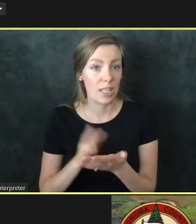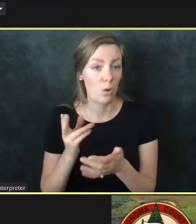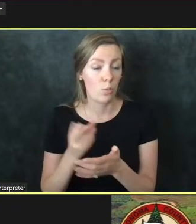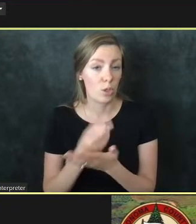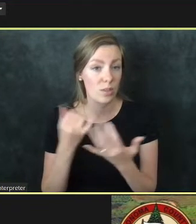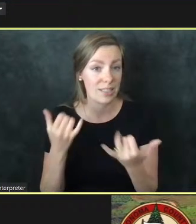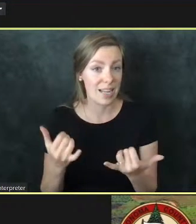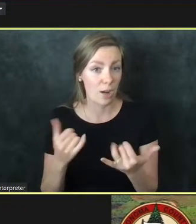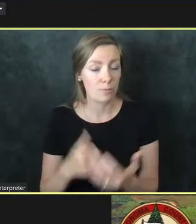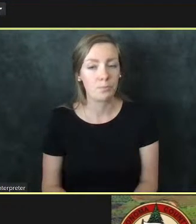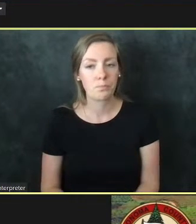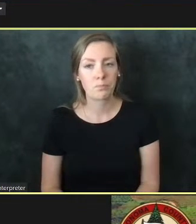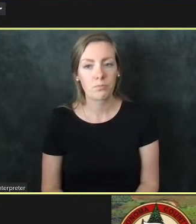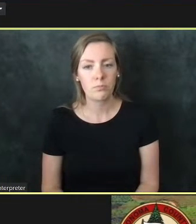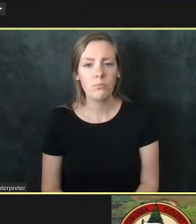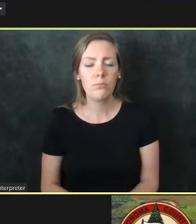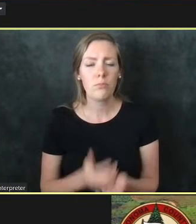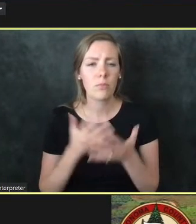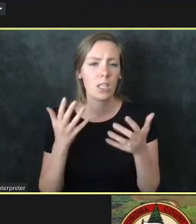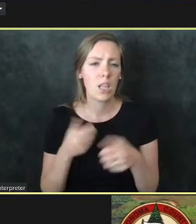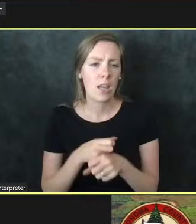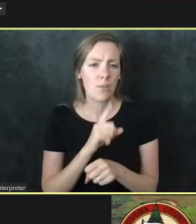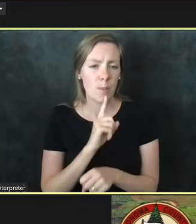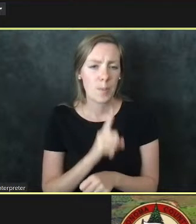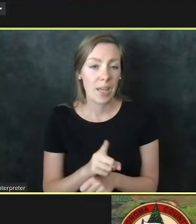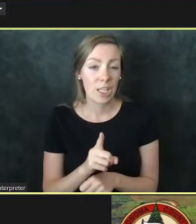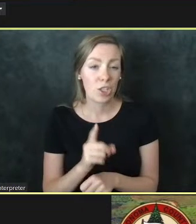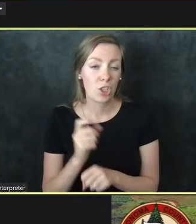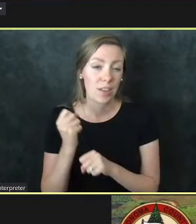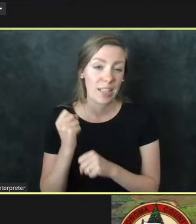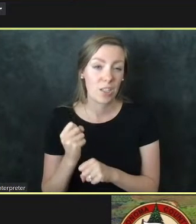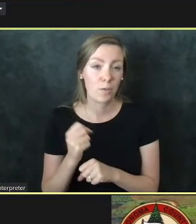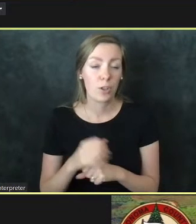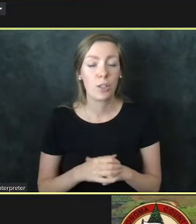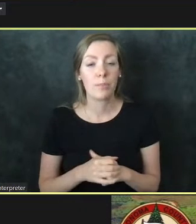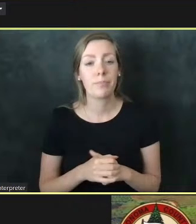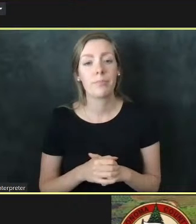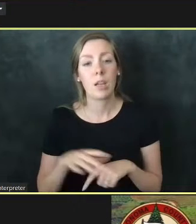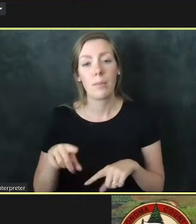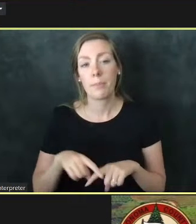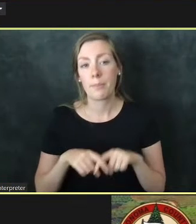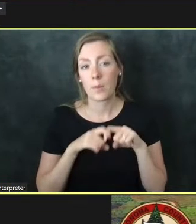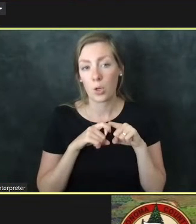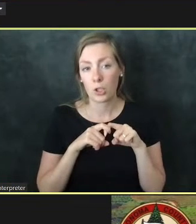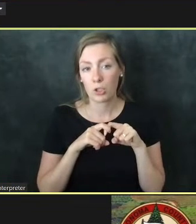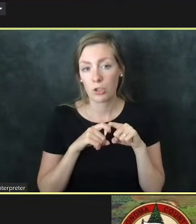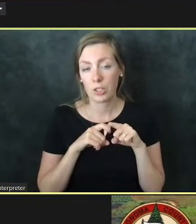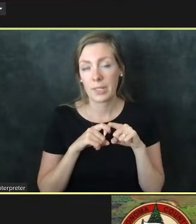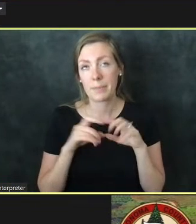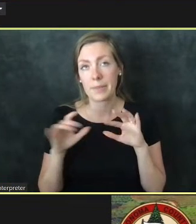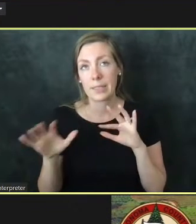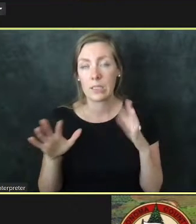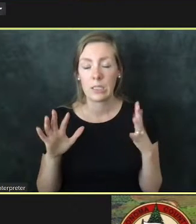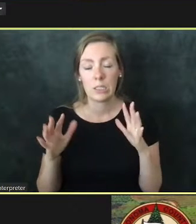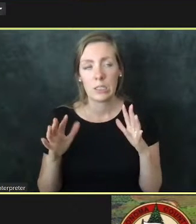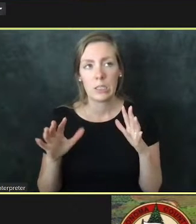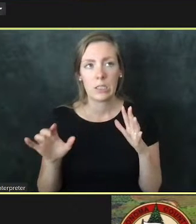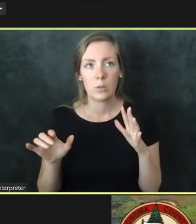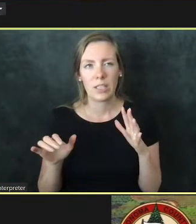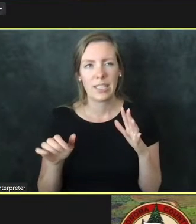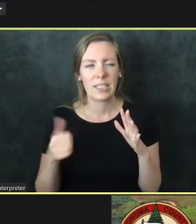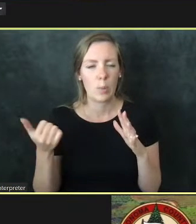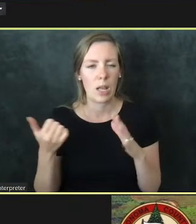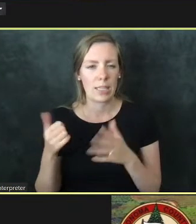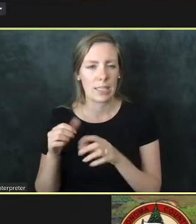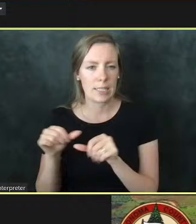of de making sure red that that is held firm. Moratoriums are really, in land para use parlance, I can say this as an architect, kind of a Ay,